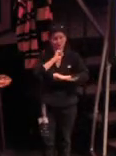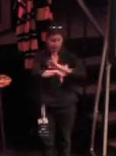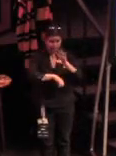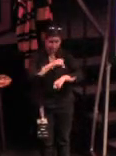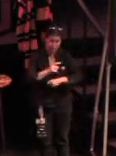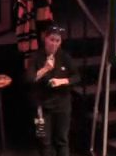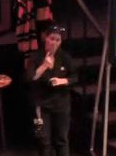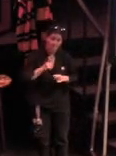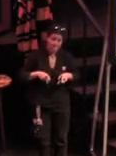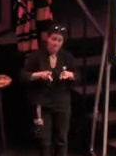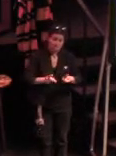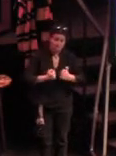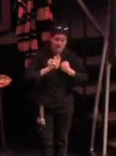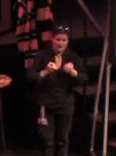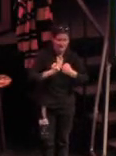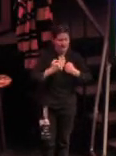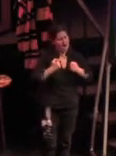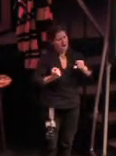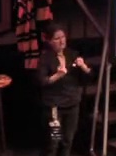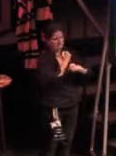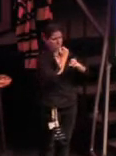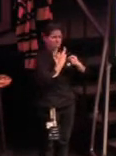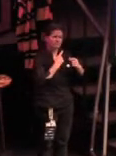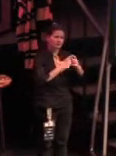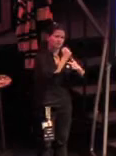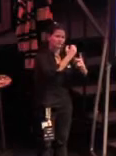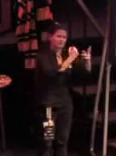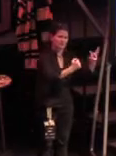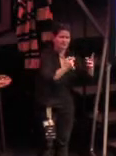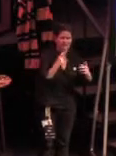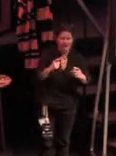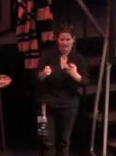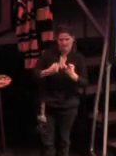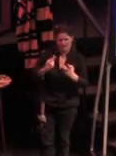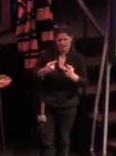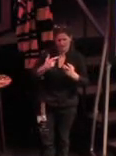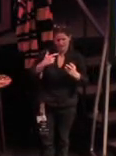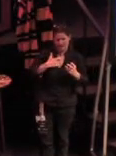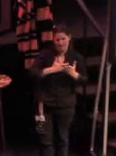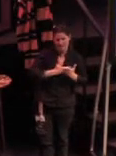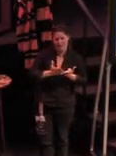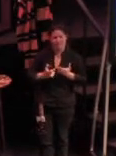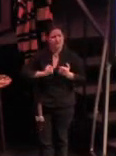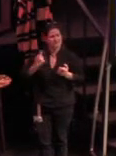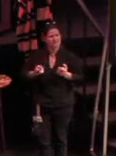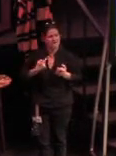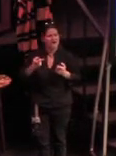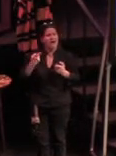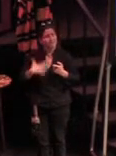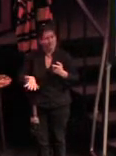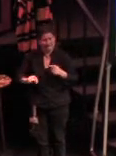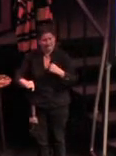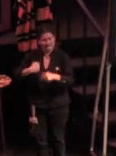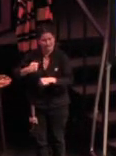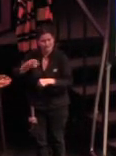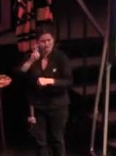like, oh, yeah, yeah, yeah. Then I tell them the other version, and I was kicked out of two secondary schools, and I did this, and I did that. And I share with them the power of narrative and how you